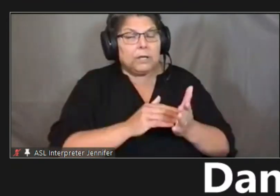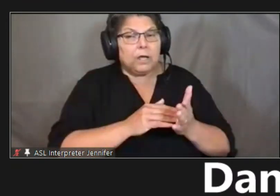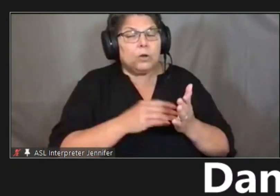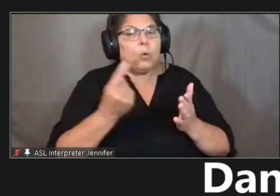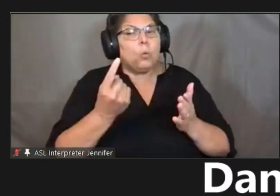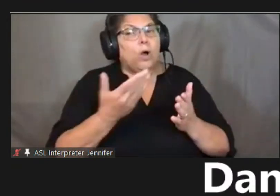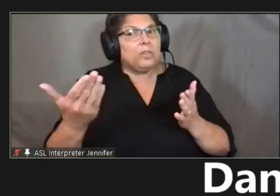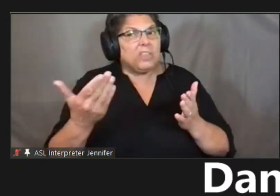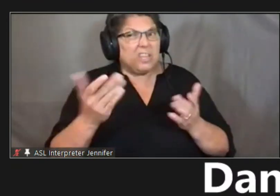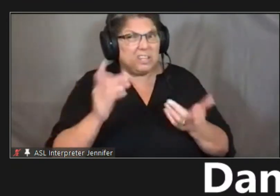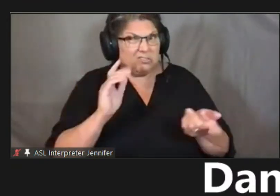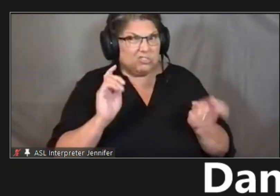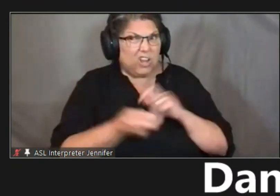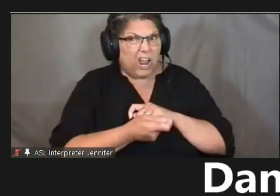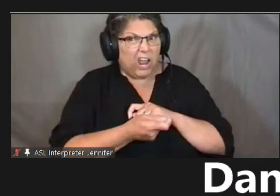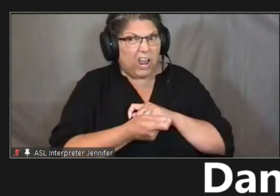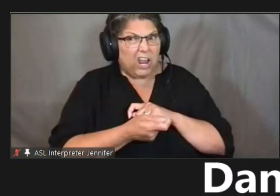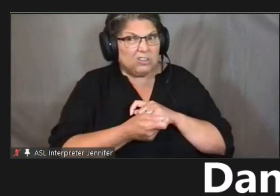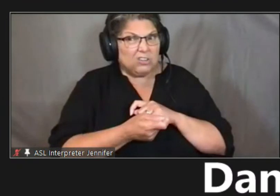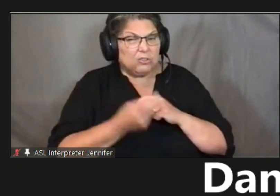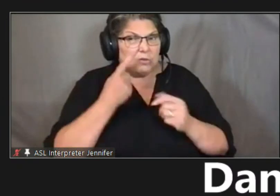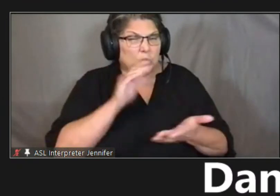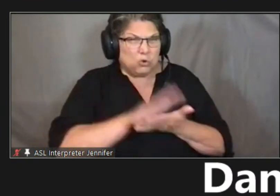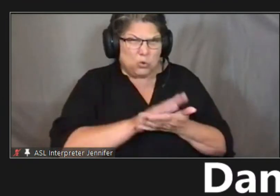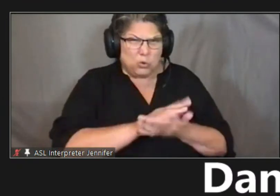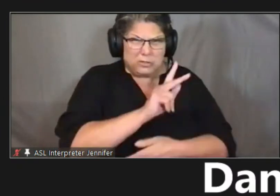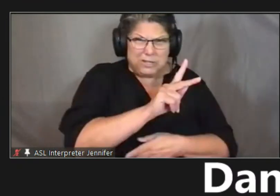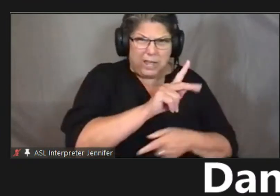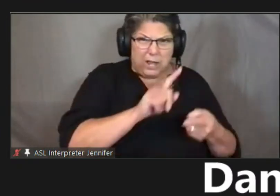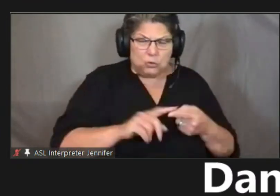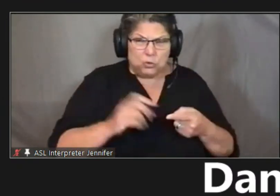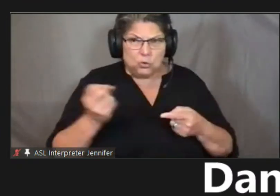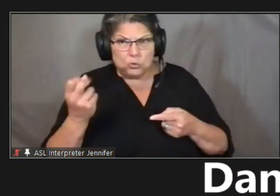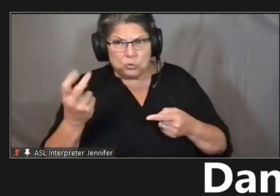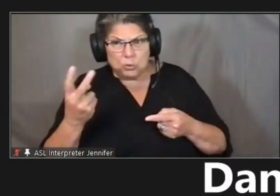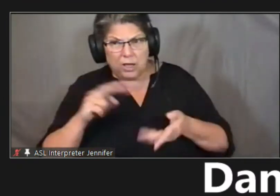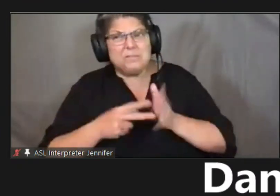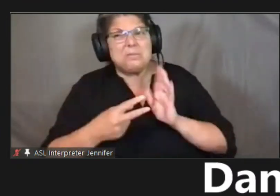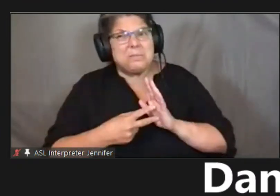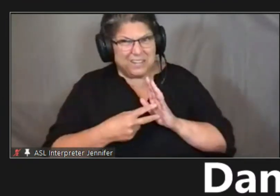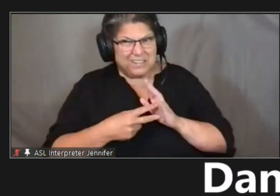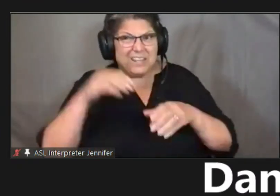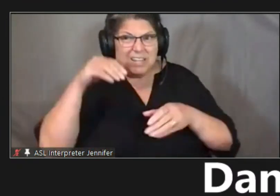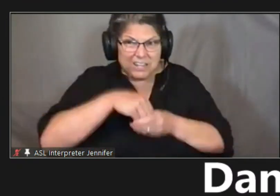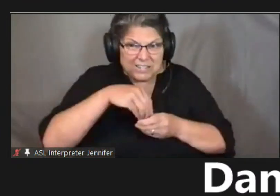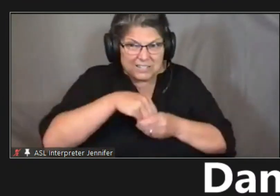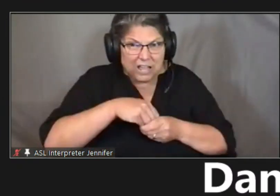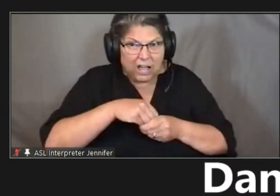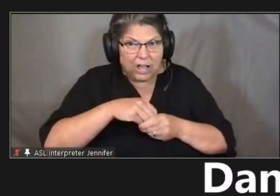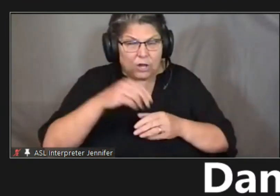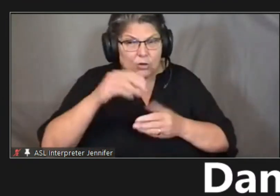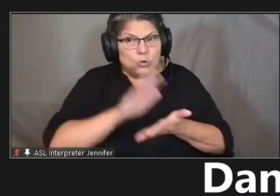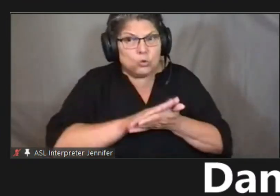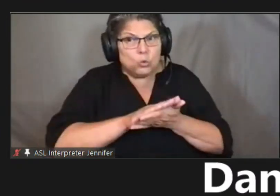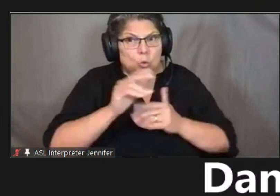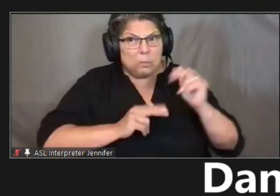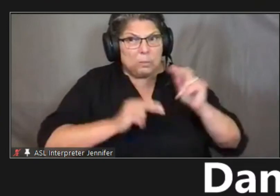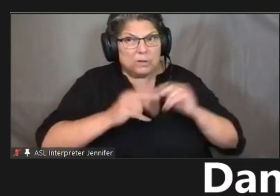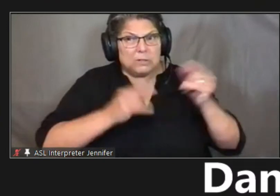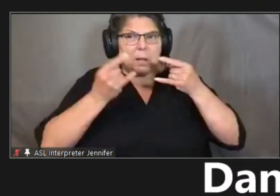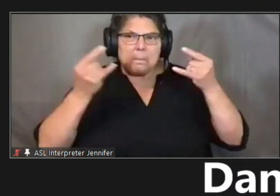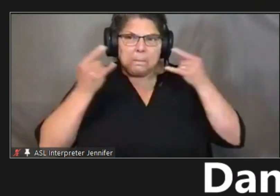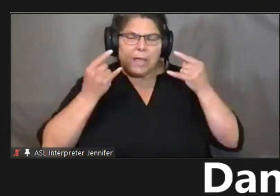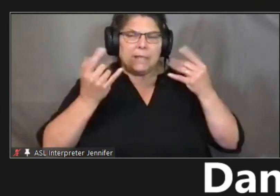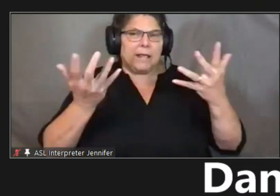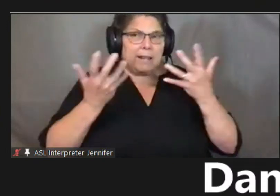changes could be at school K through 12 that you'd be wearing masks still inside, but not outside. And